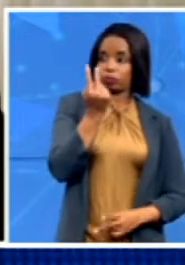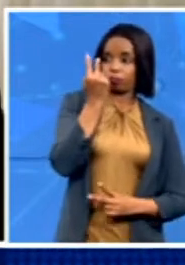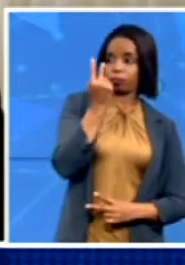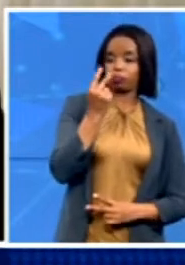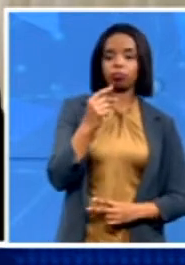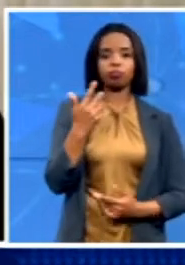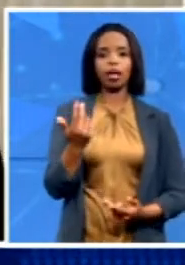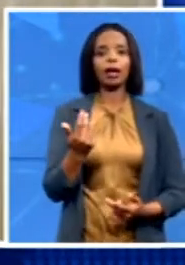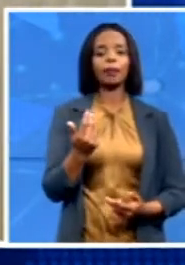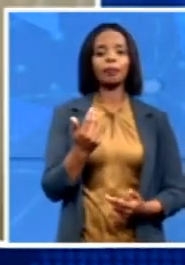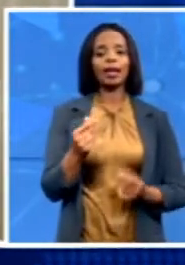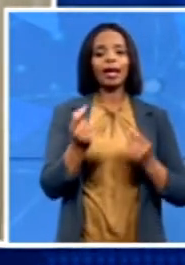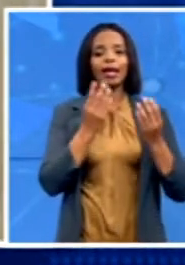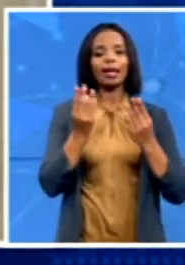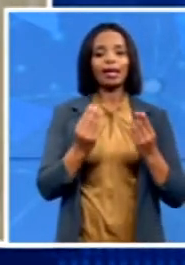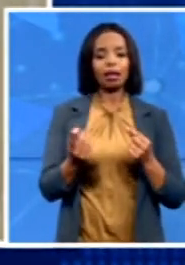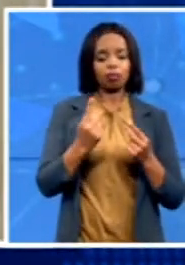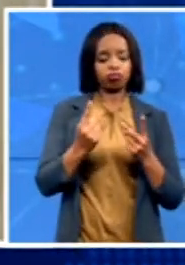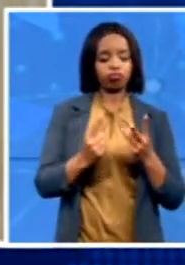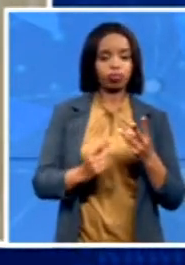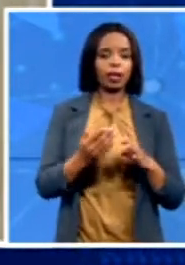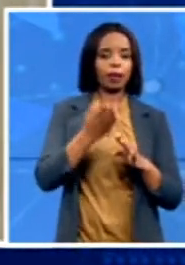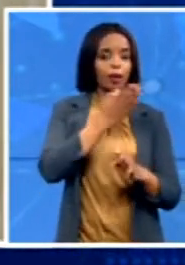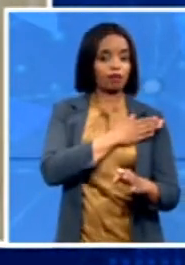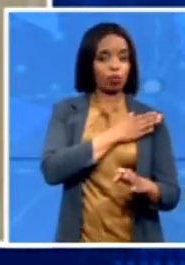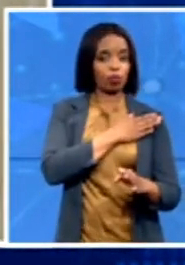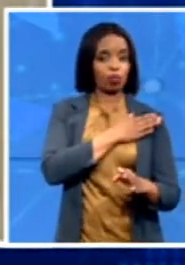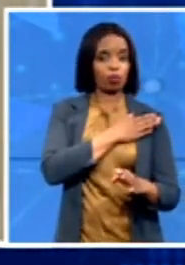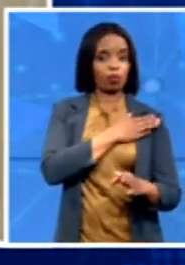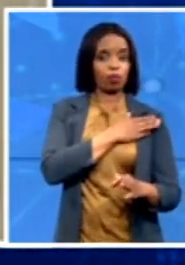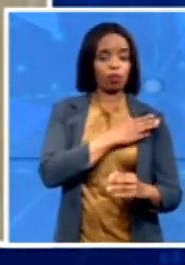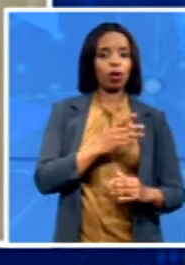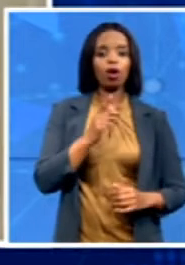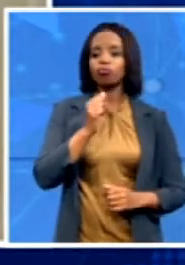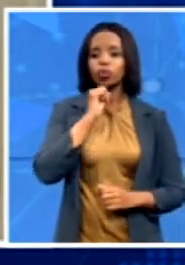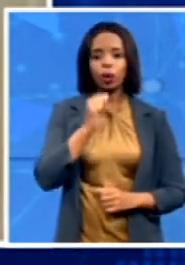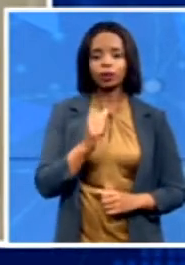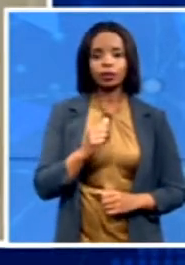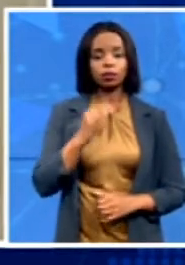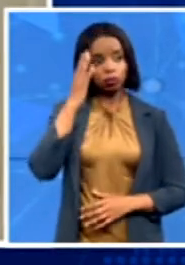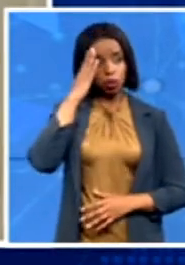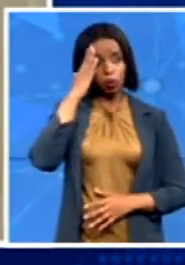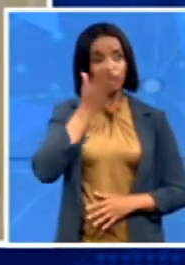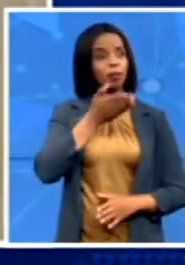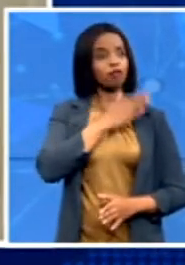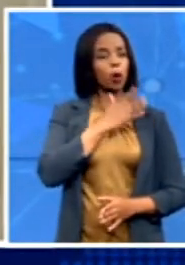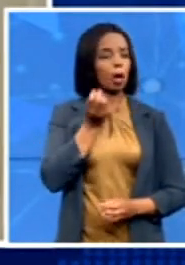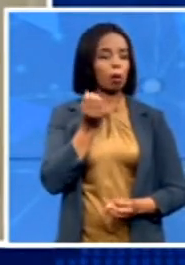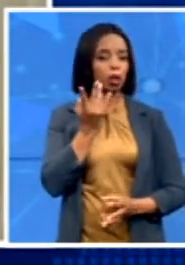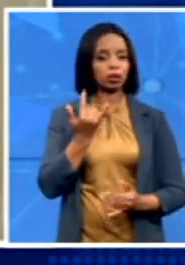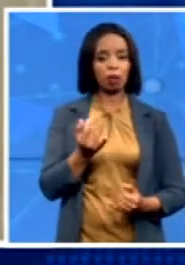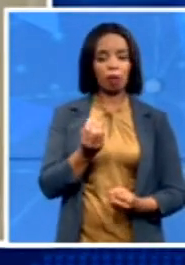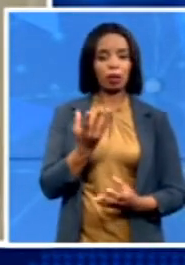before, not necessarily knowing the cost of the previous censuses, but data in the